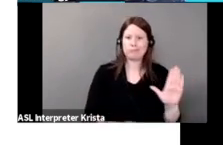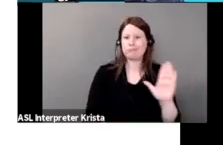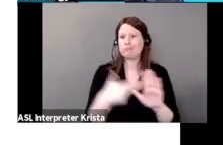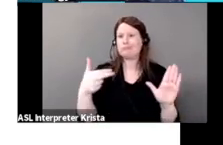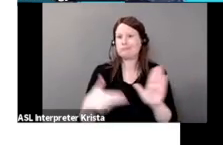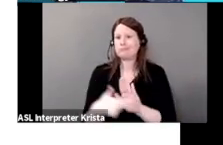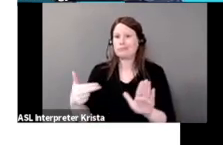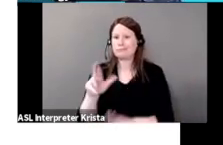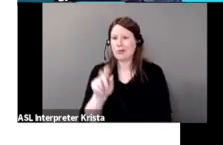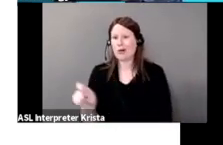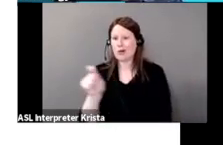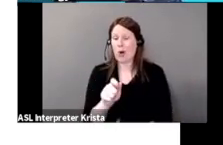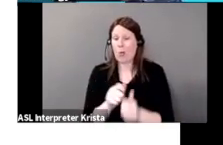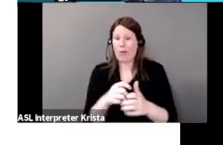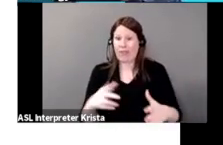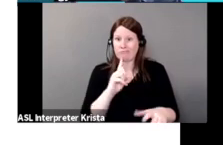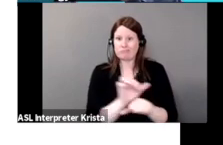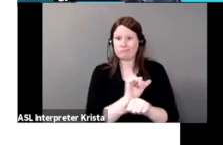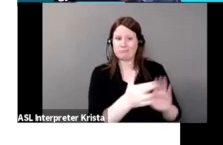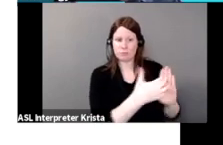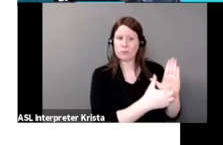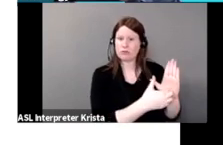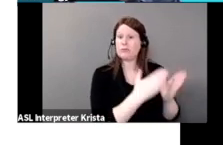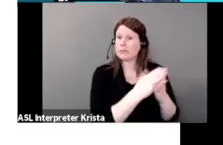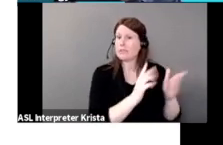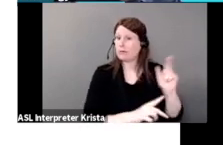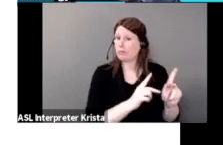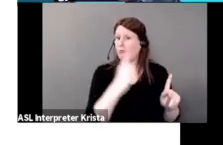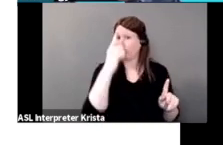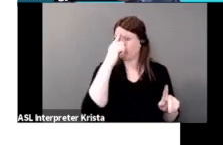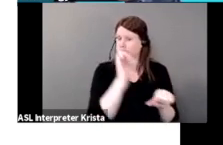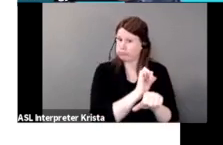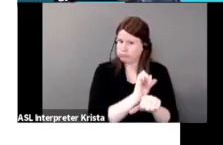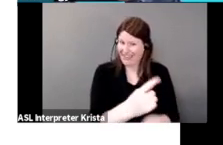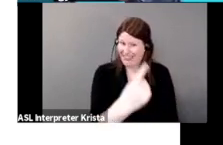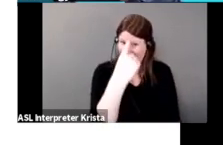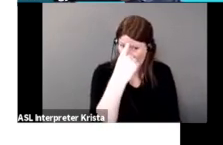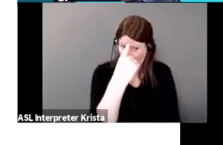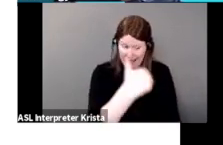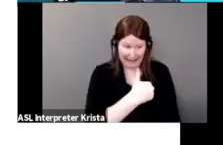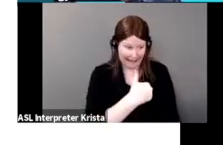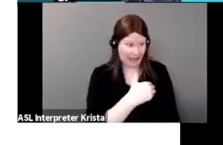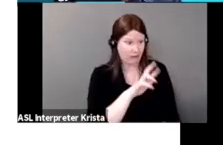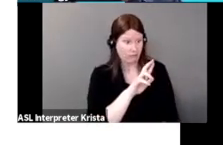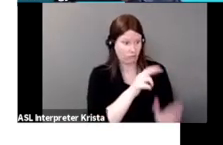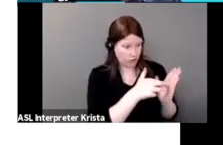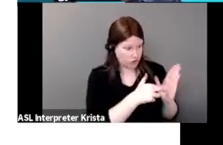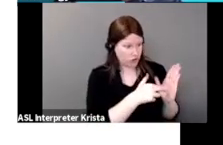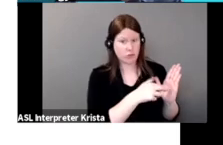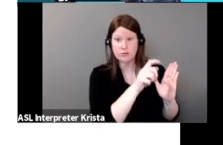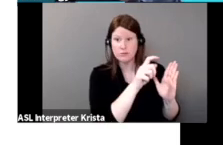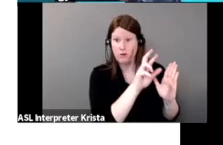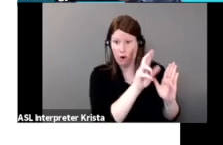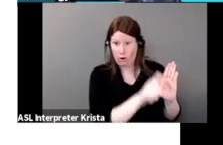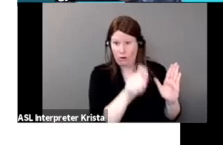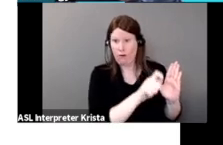cases where people thought that they had a registered trademark, but in fact didn't. And there